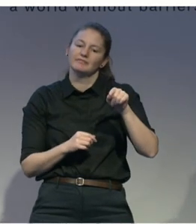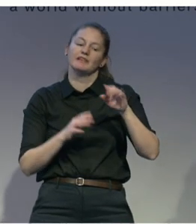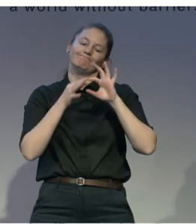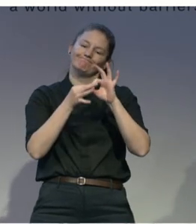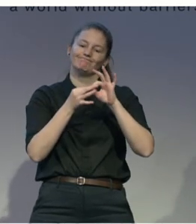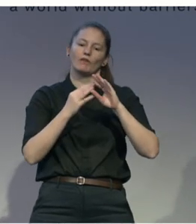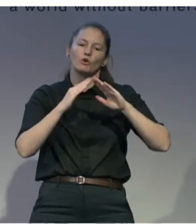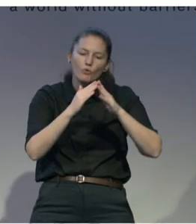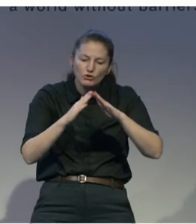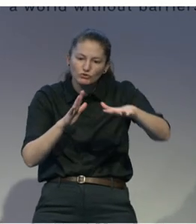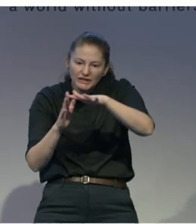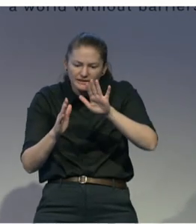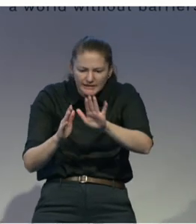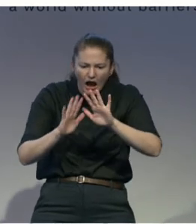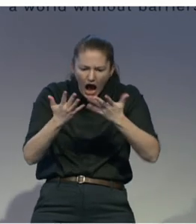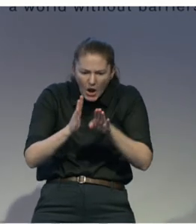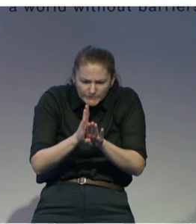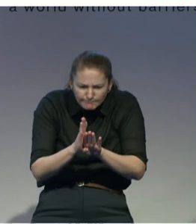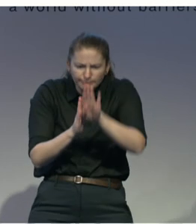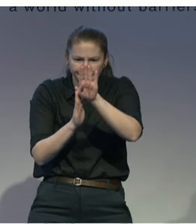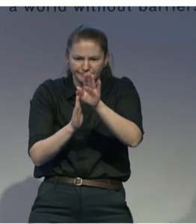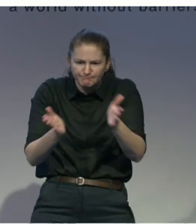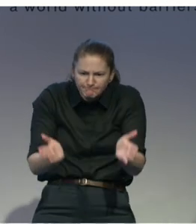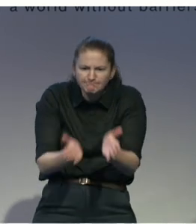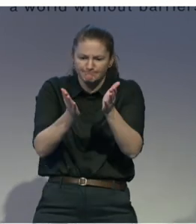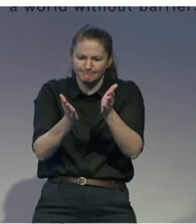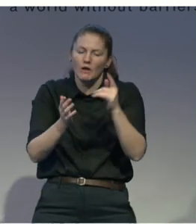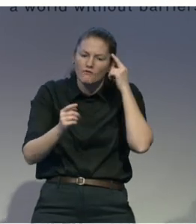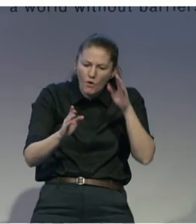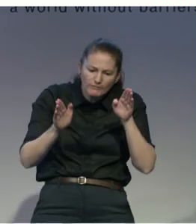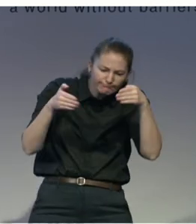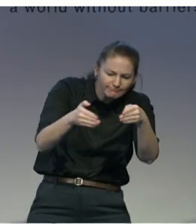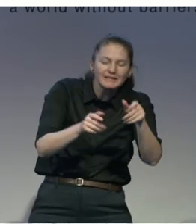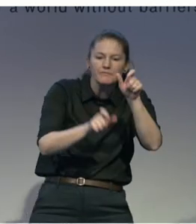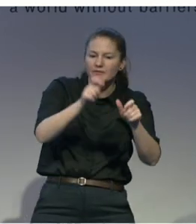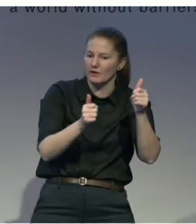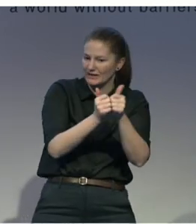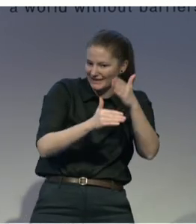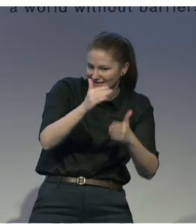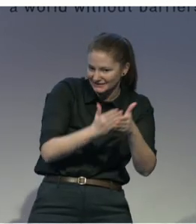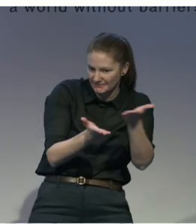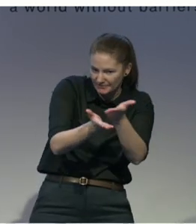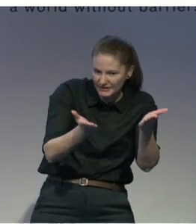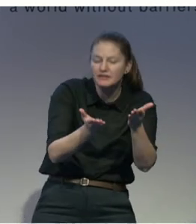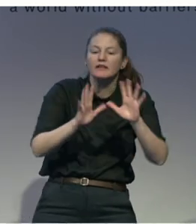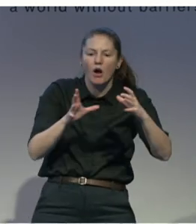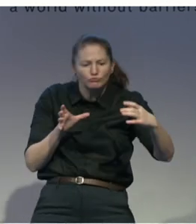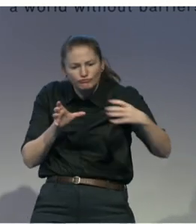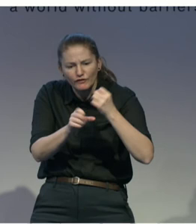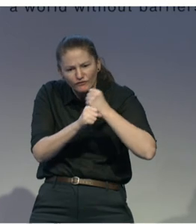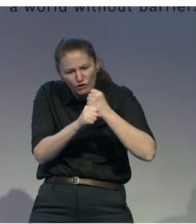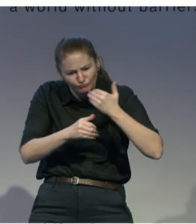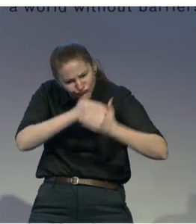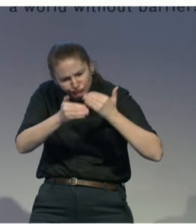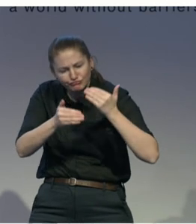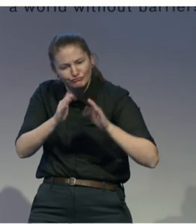affirmative action laws for persons with disabilities. We started by looking for